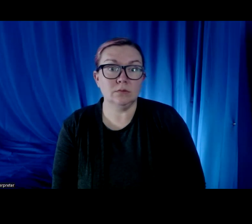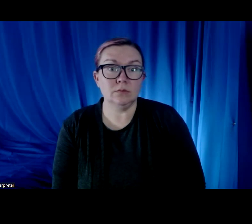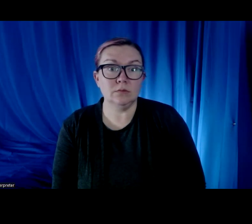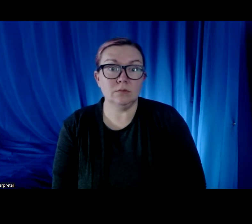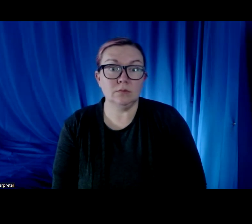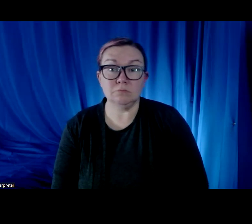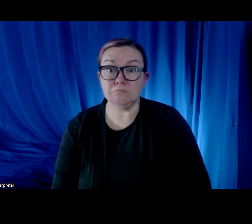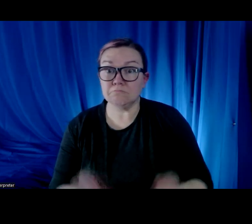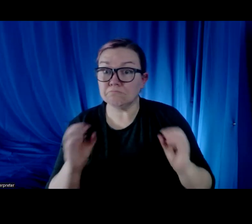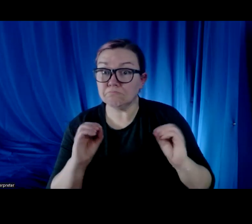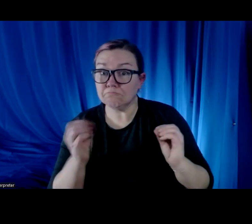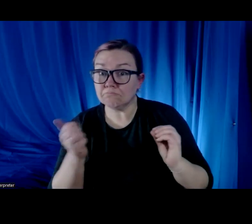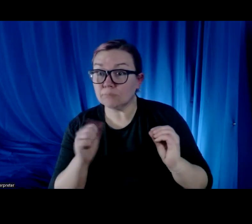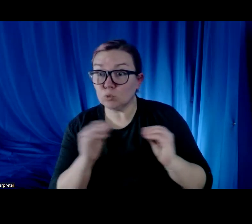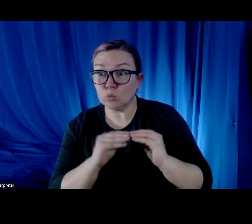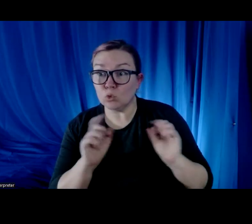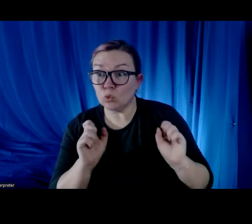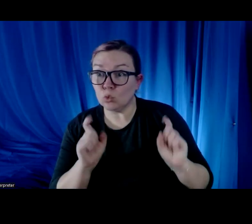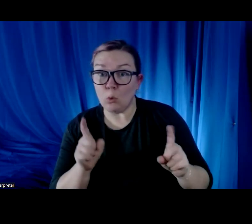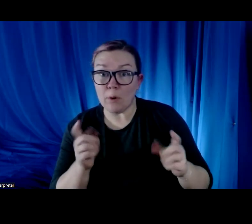Anyone else?